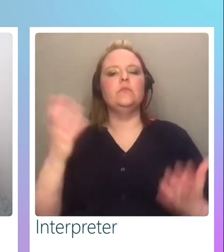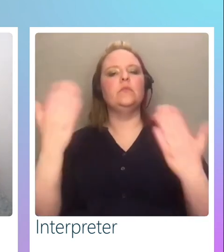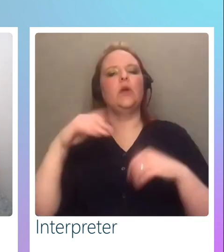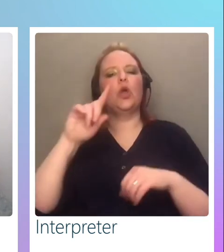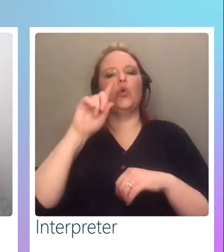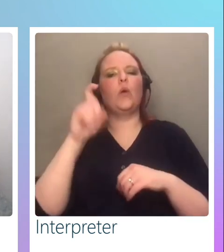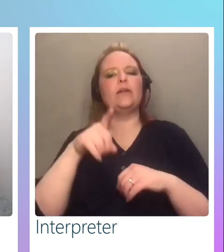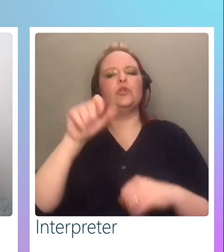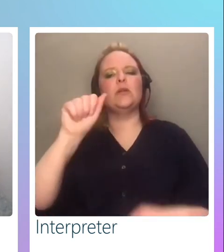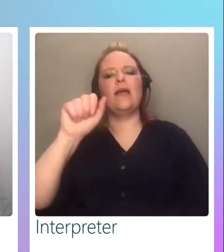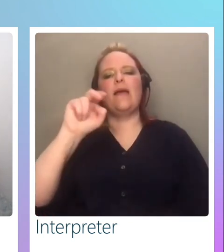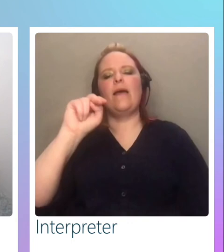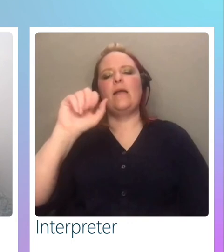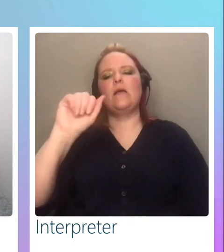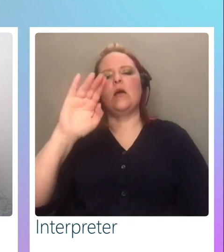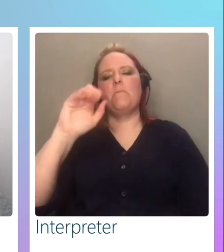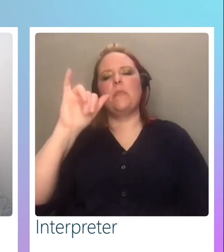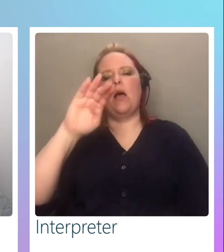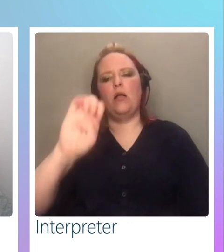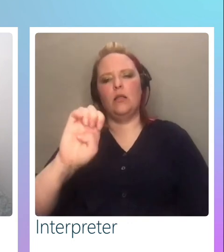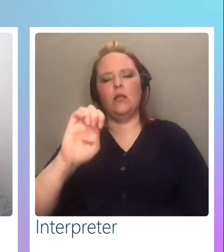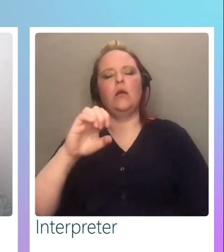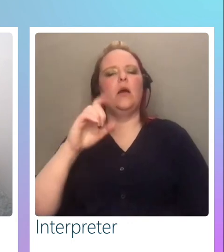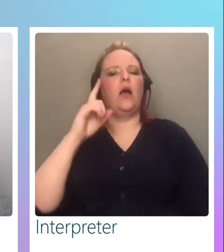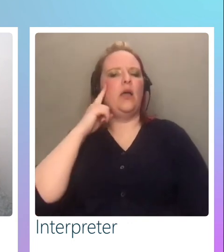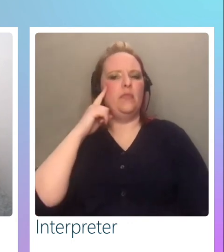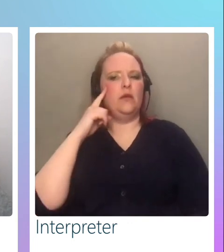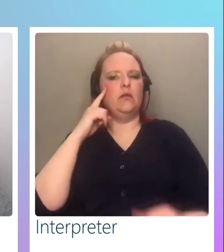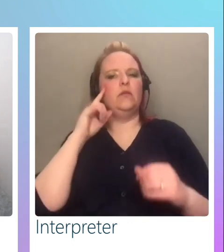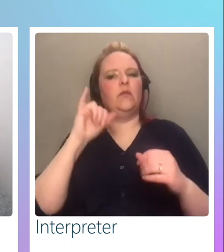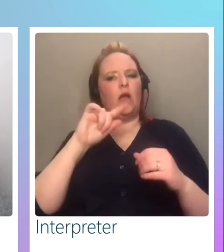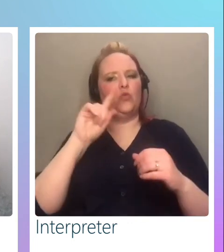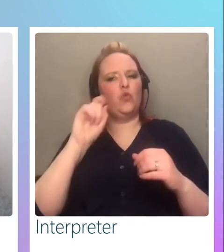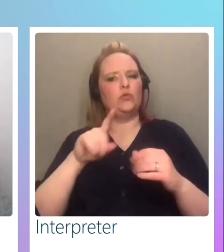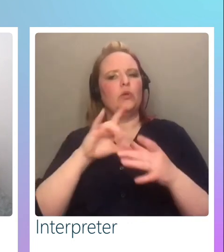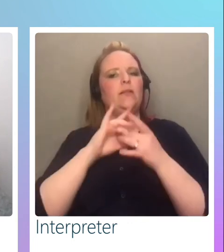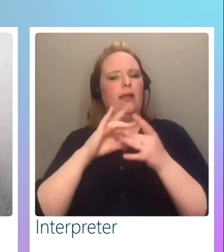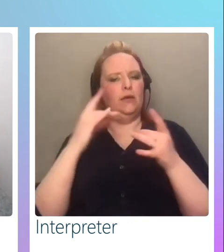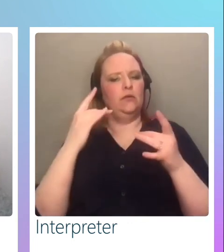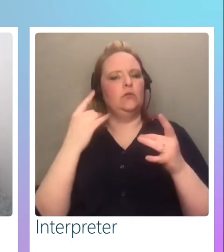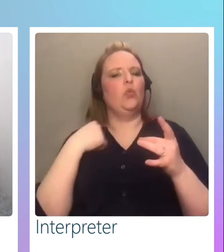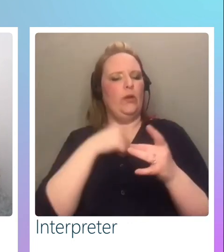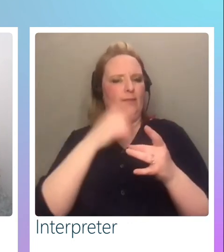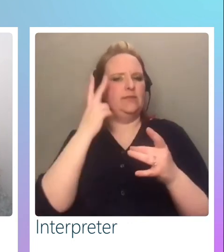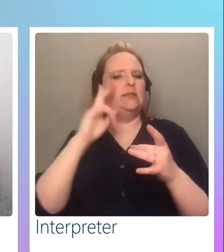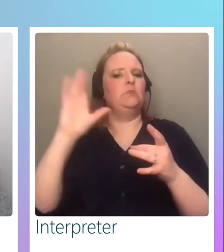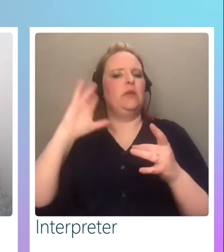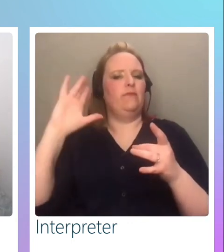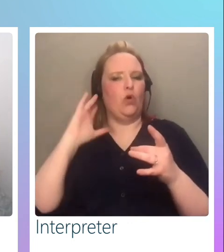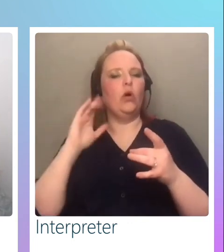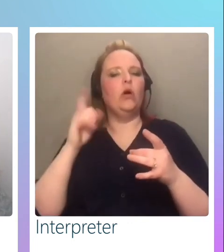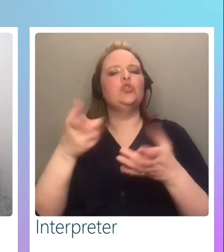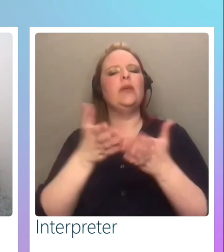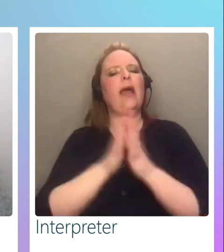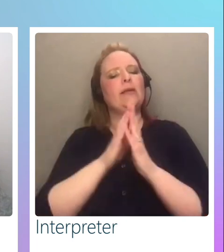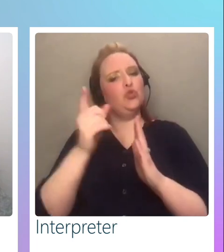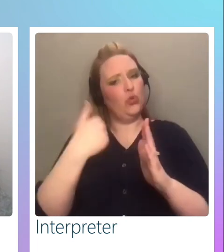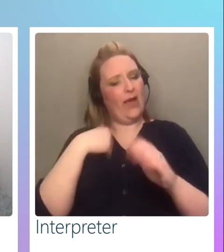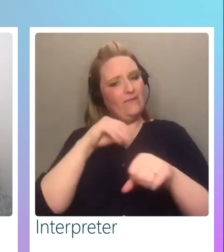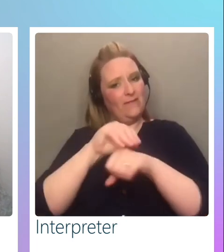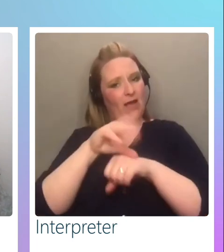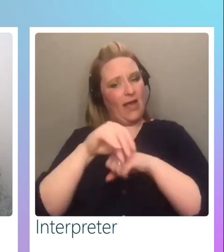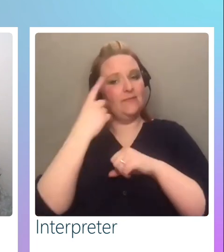from Annabelle. And I think a question about something that we've all seen. She asks, do you have any advice on